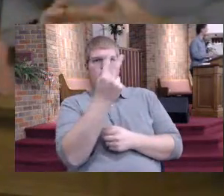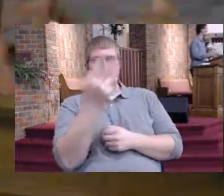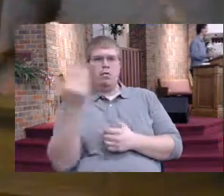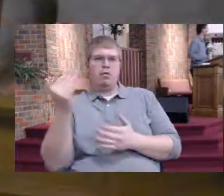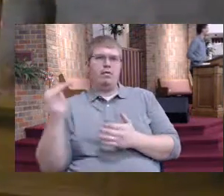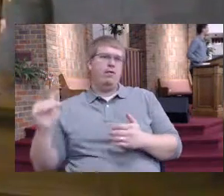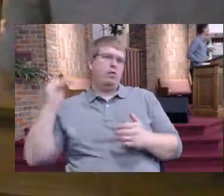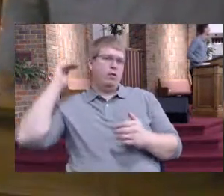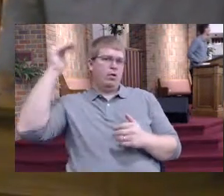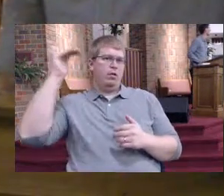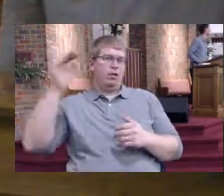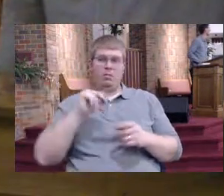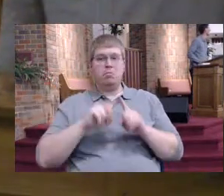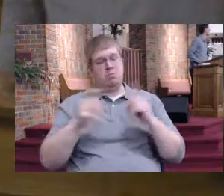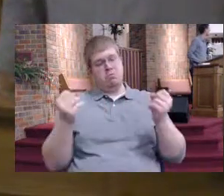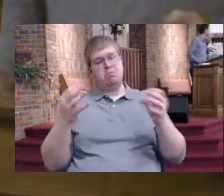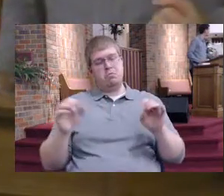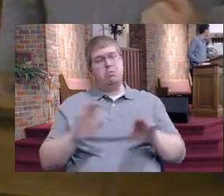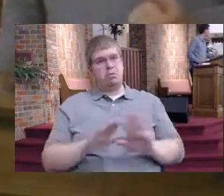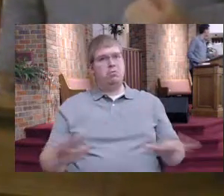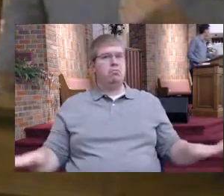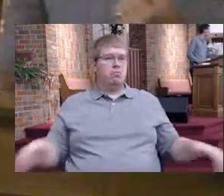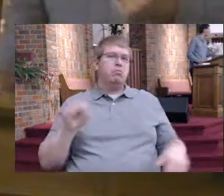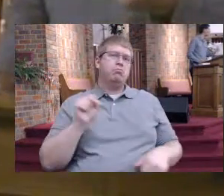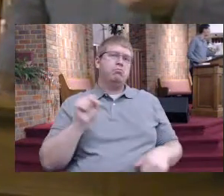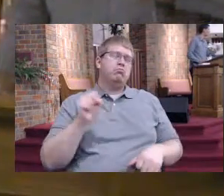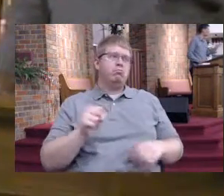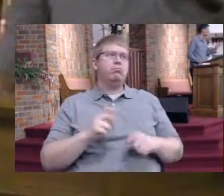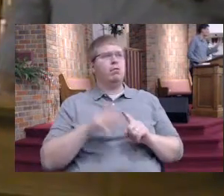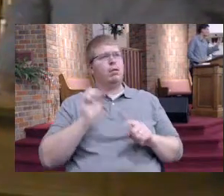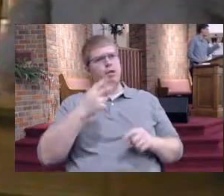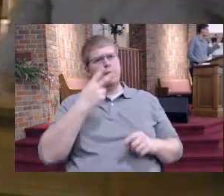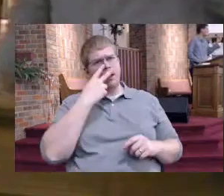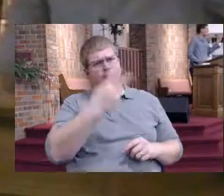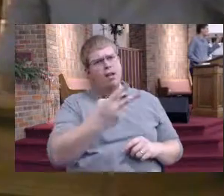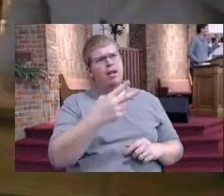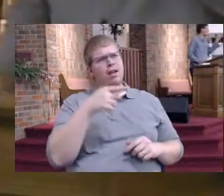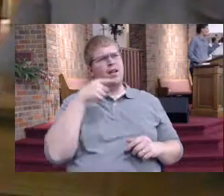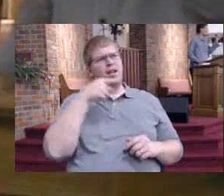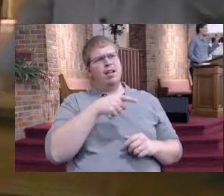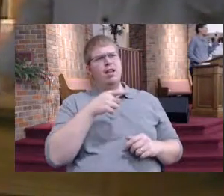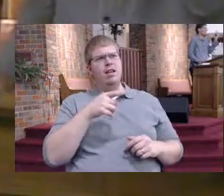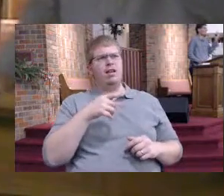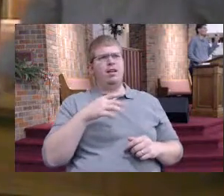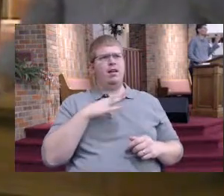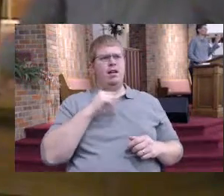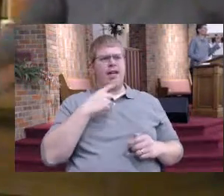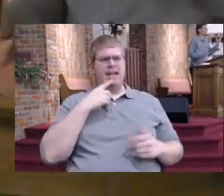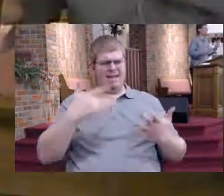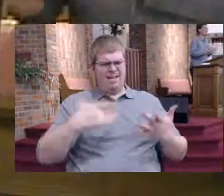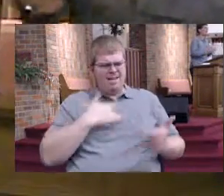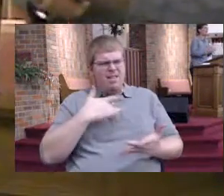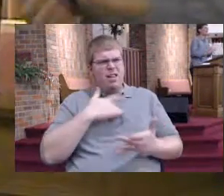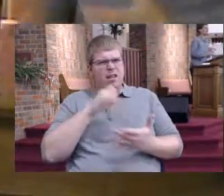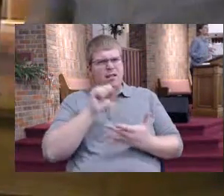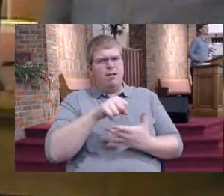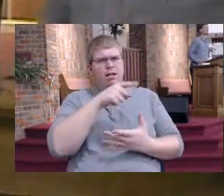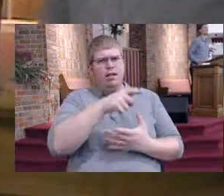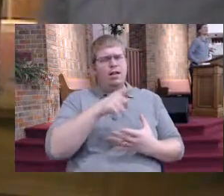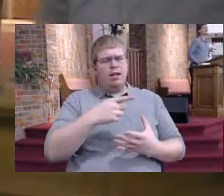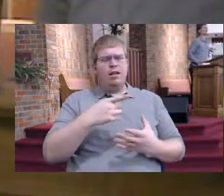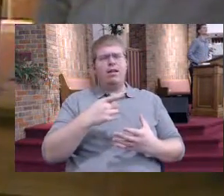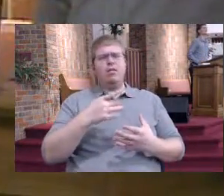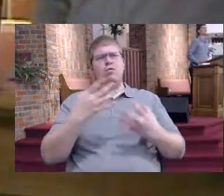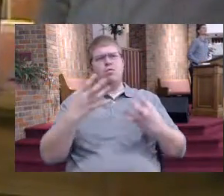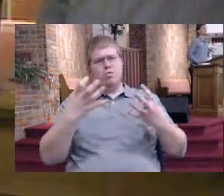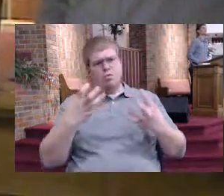then a lot of kids there too. But you can just tell, you can just see it. It's palpable, it's tangible how hungry these people